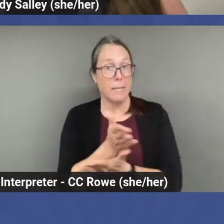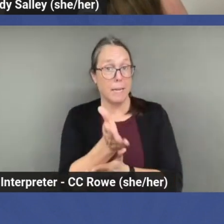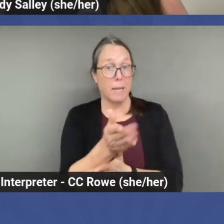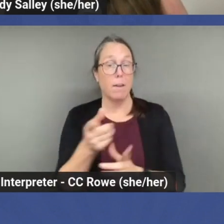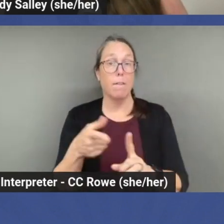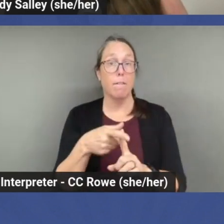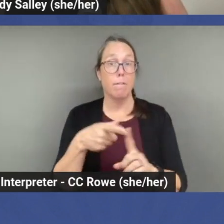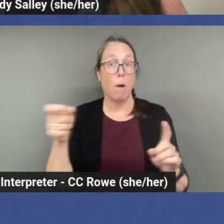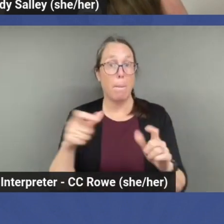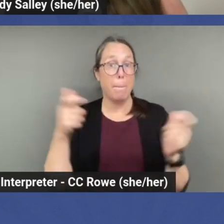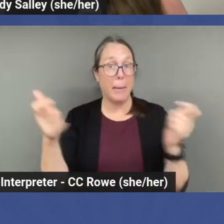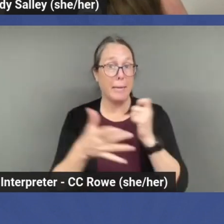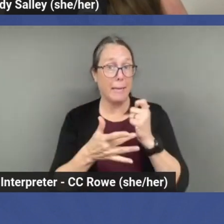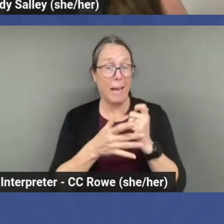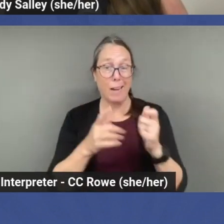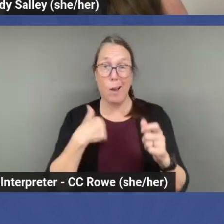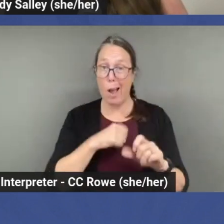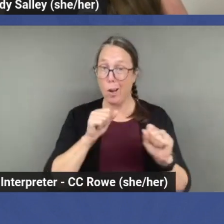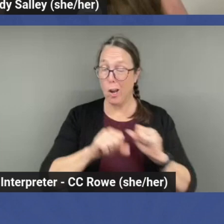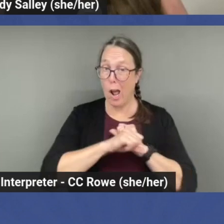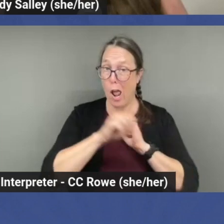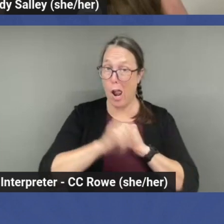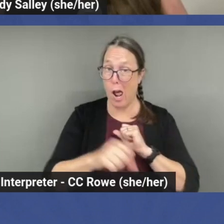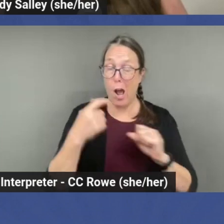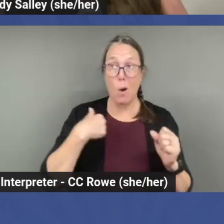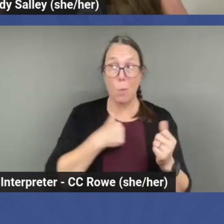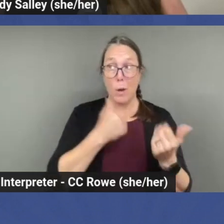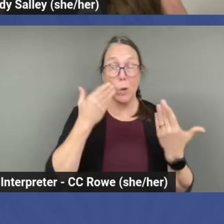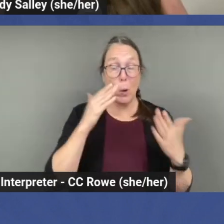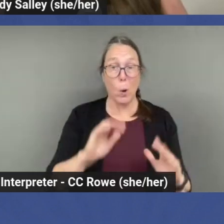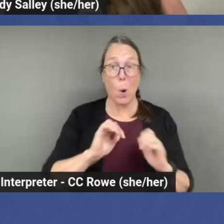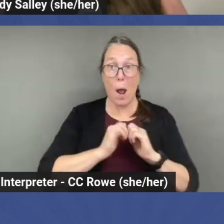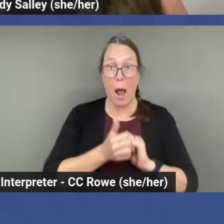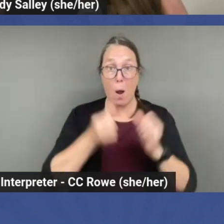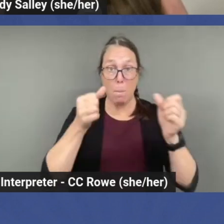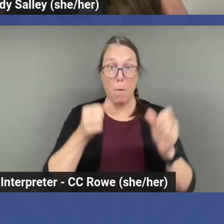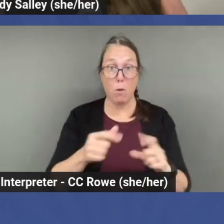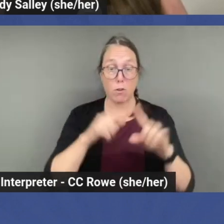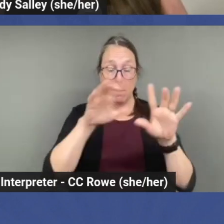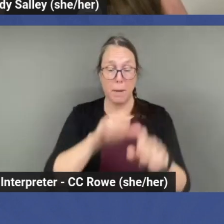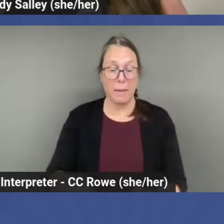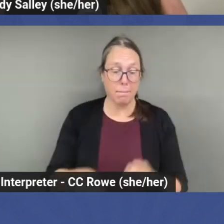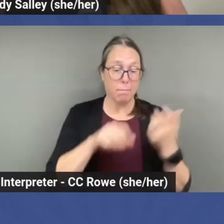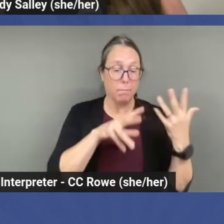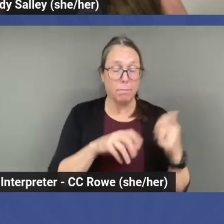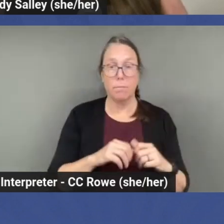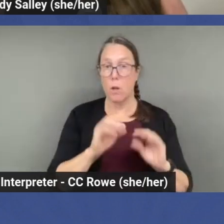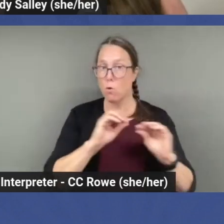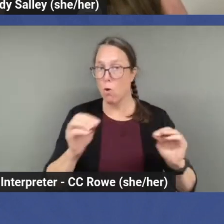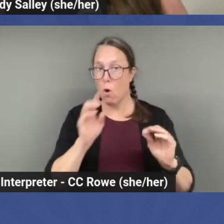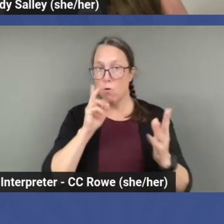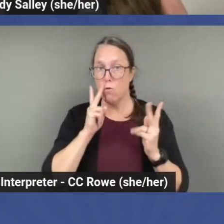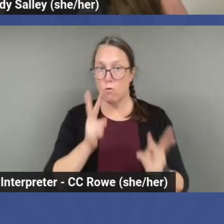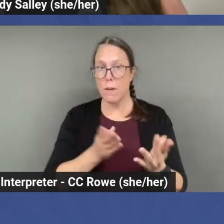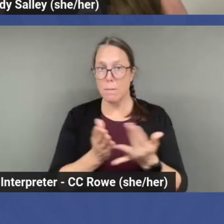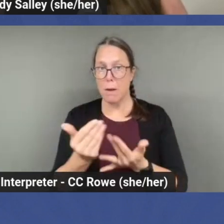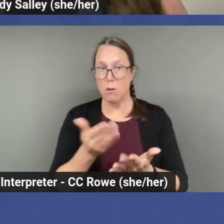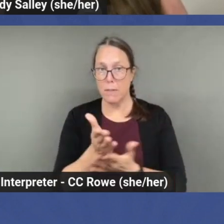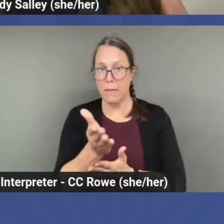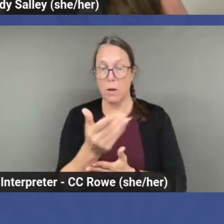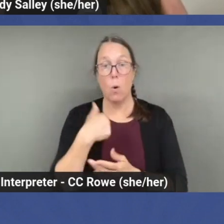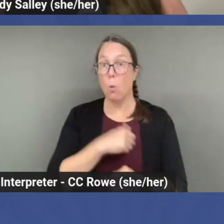taken down. We don't know how these decisions are being made. There is no transparency on how these things happen. We have instances even